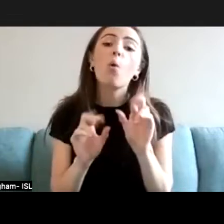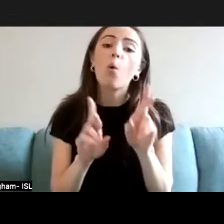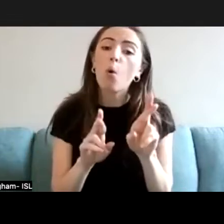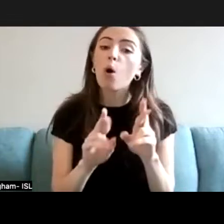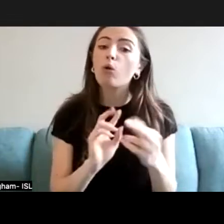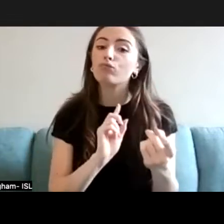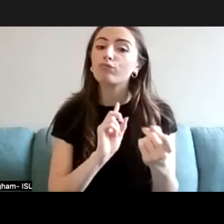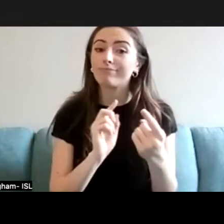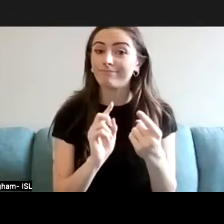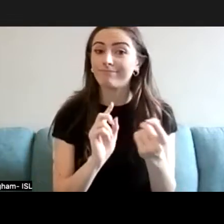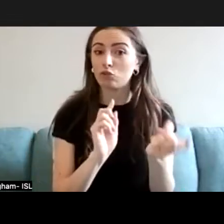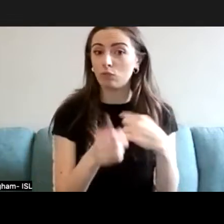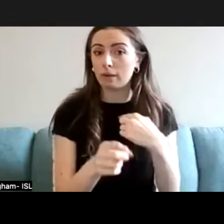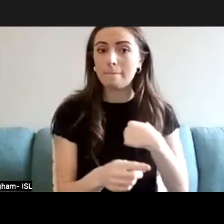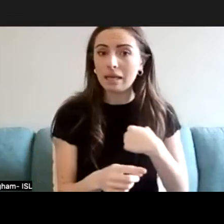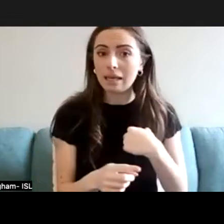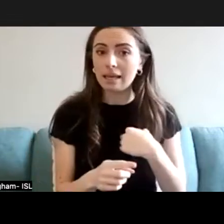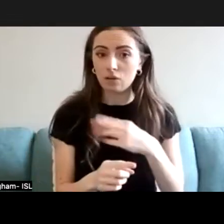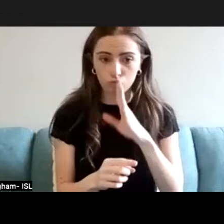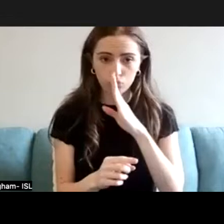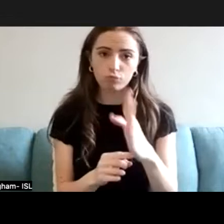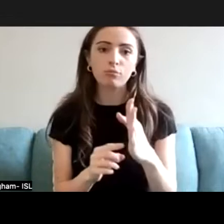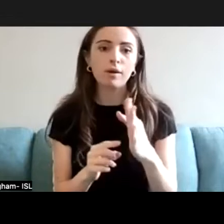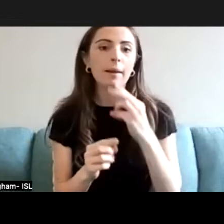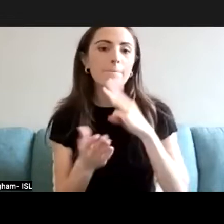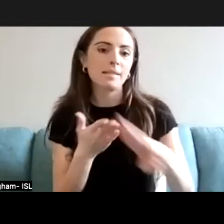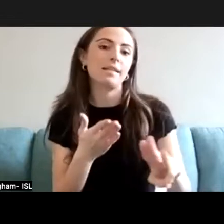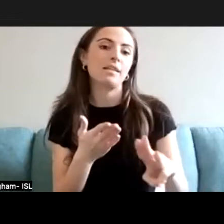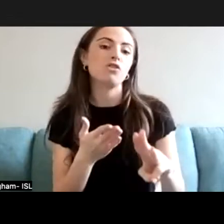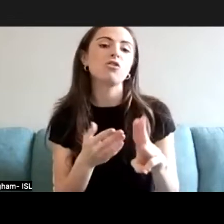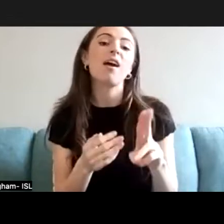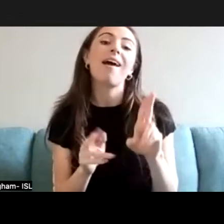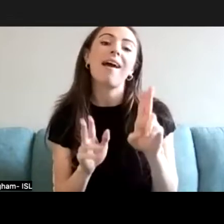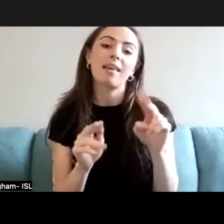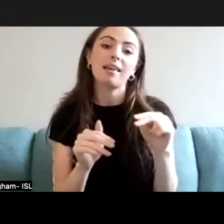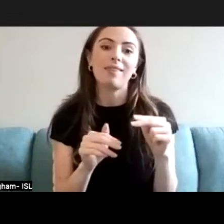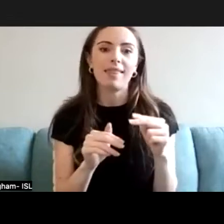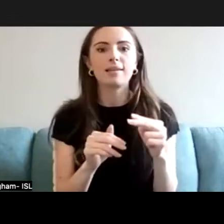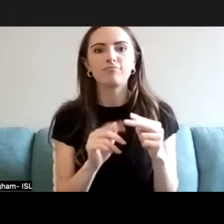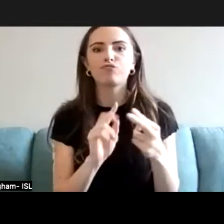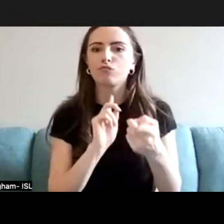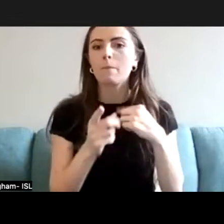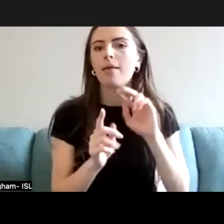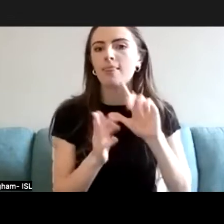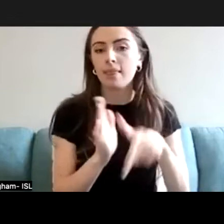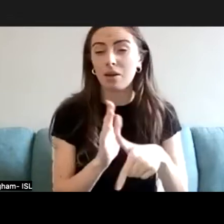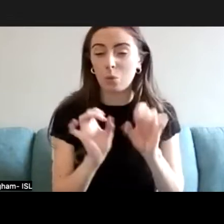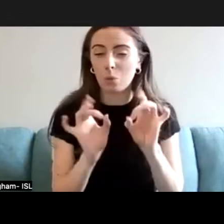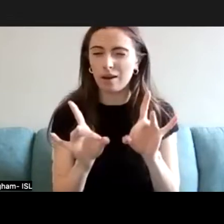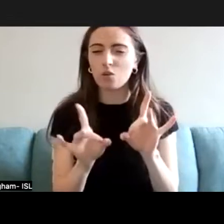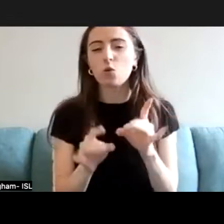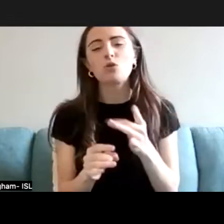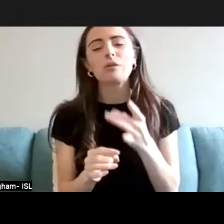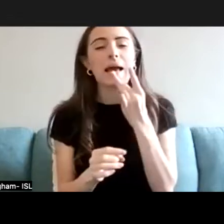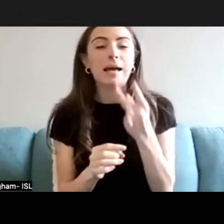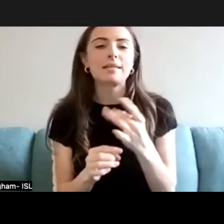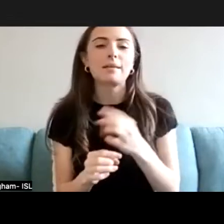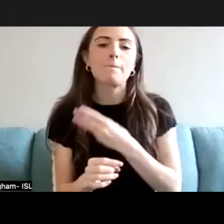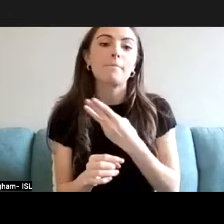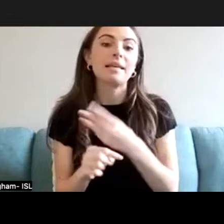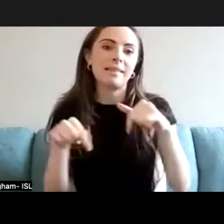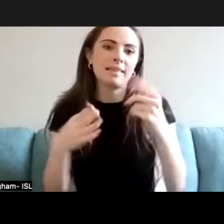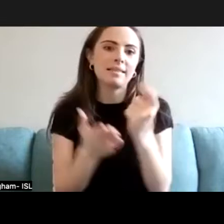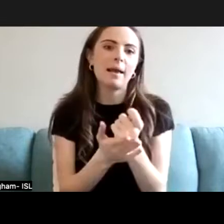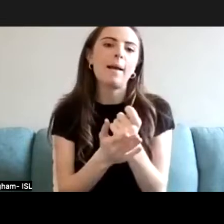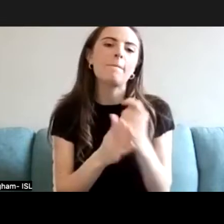message through the chat function, I can receive that and I can put your question to the panel later on. So we just ask people just to be a little bit mindful